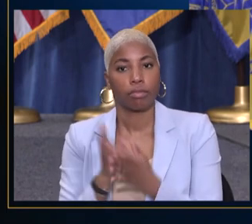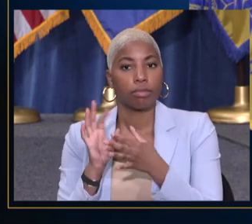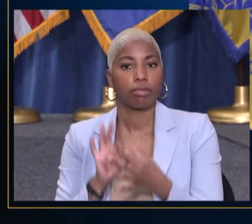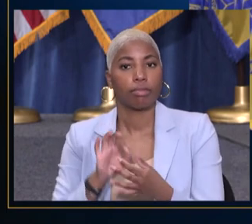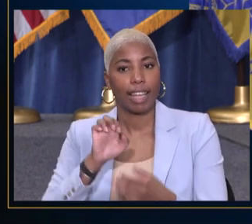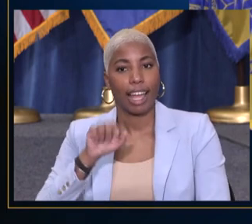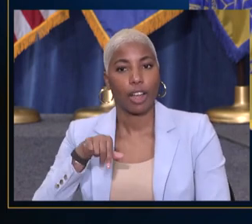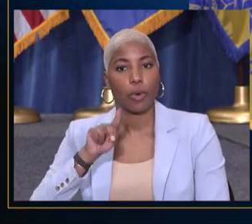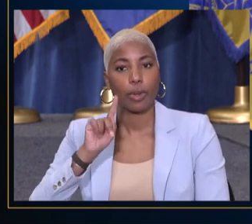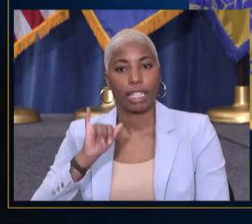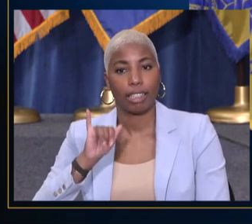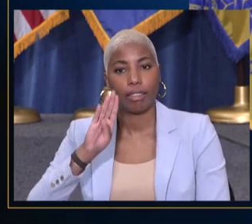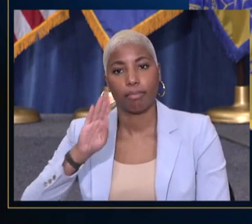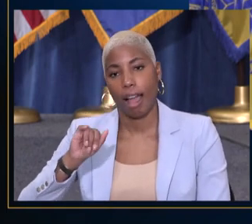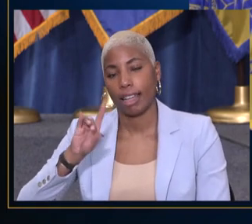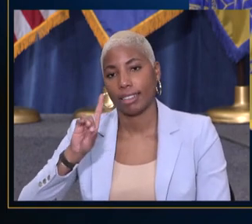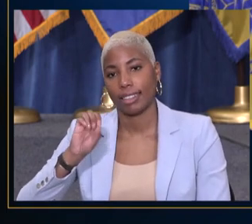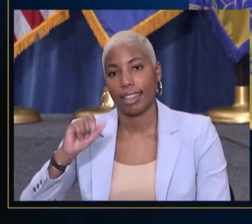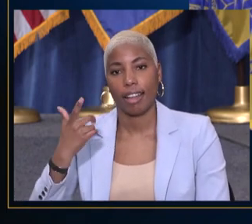design.